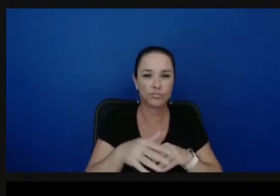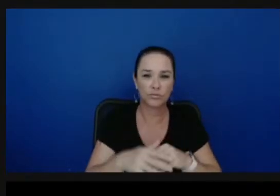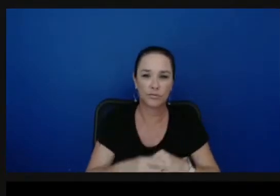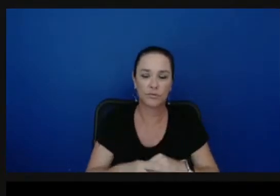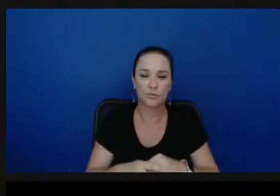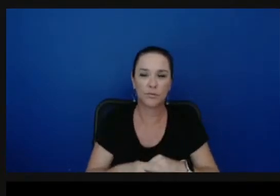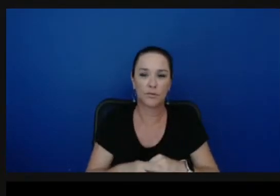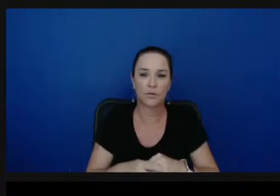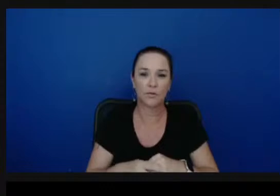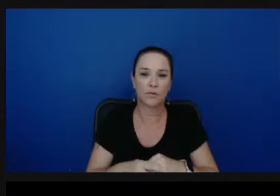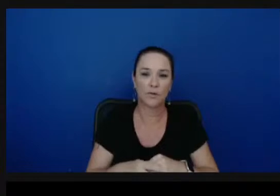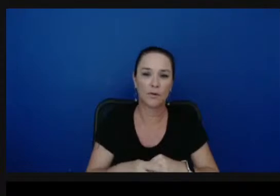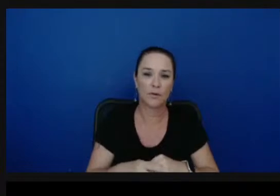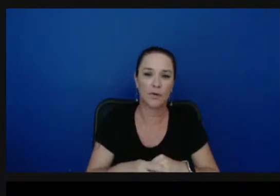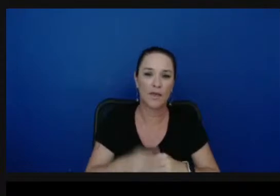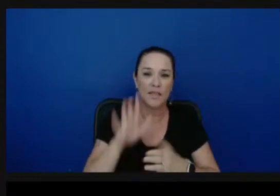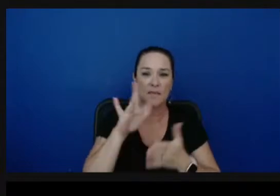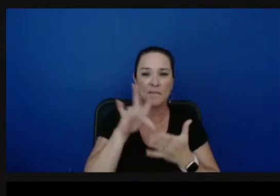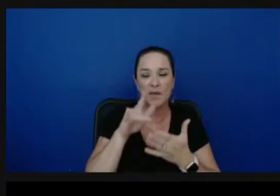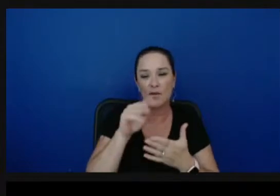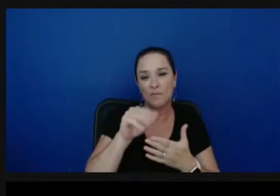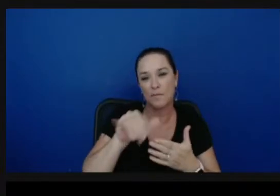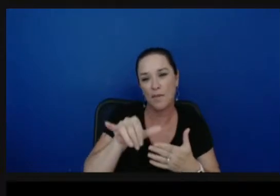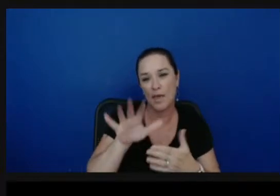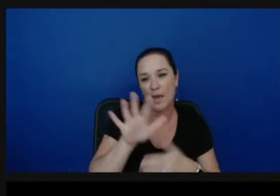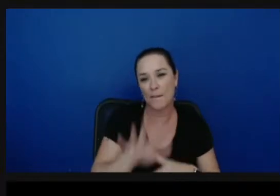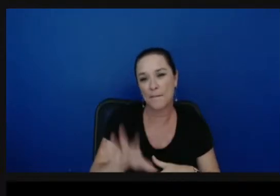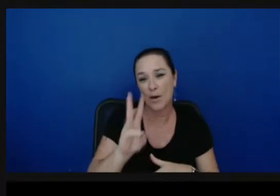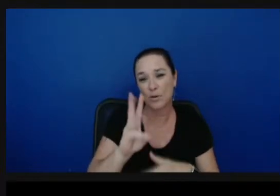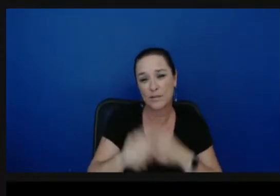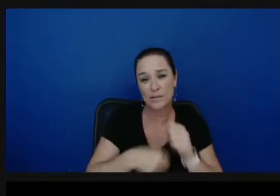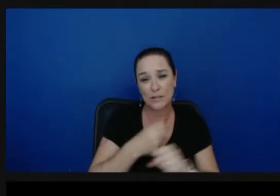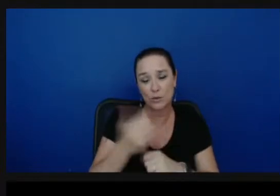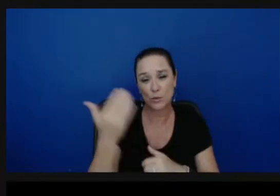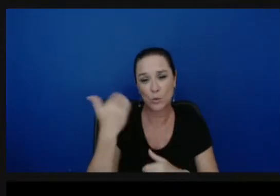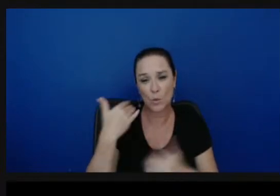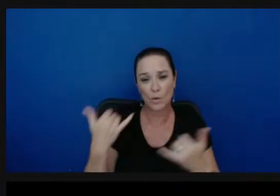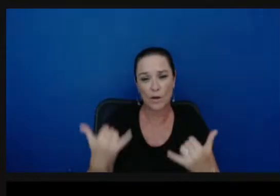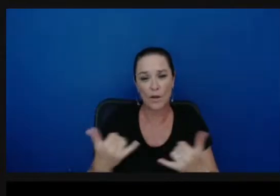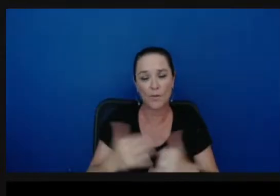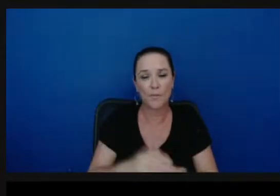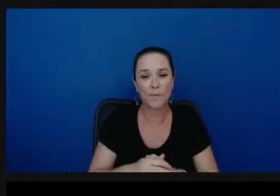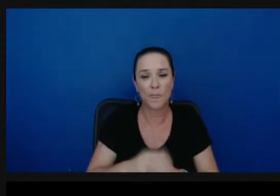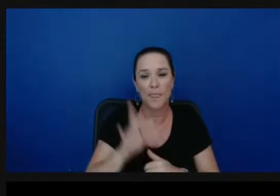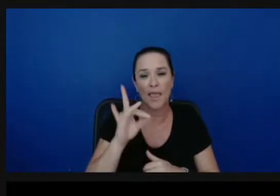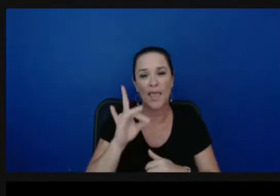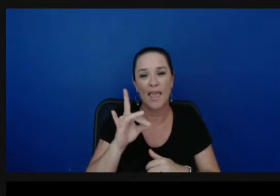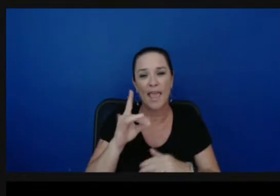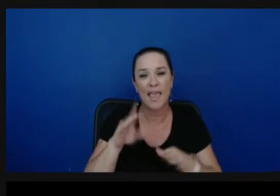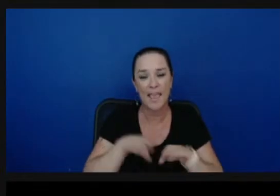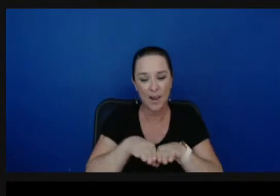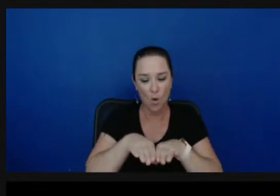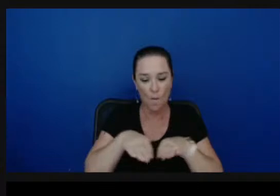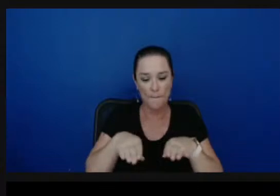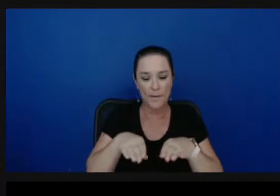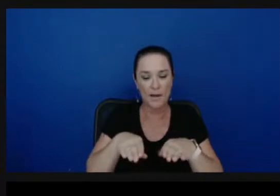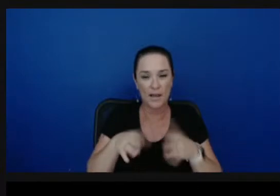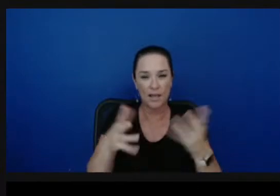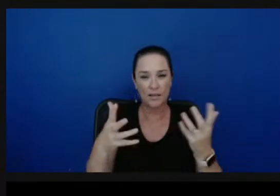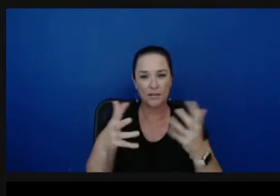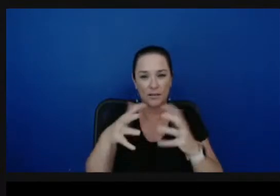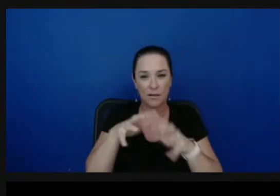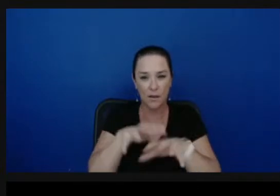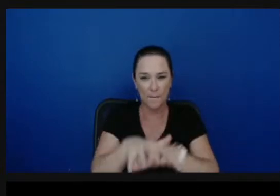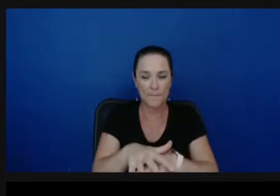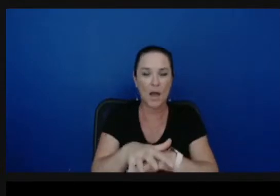one point in mid-May, just about 6 years ago now, about 8 fissures combine their flows to feed lava down to the south